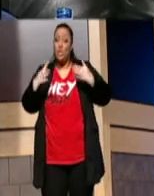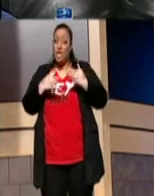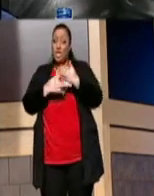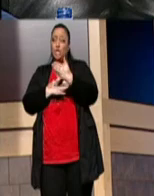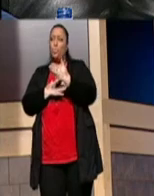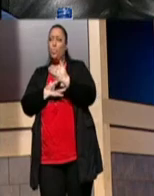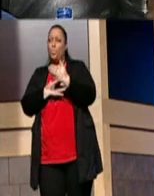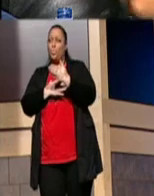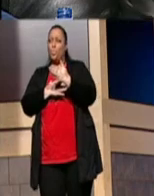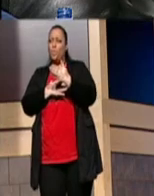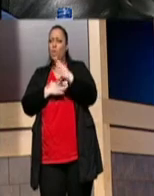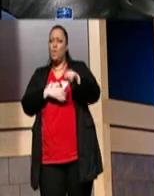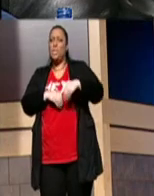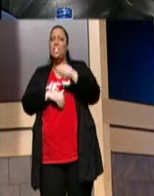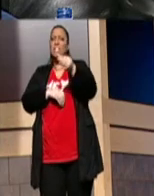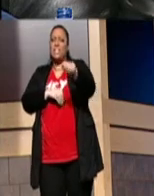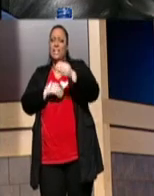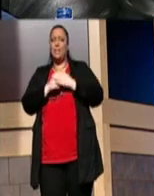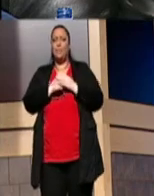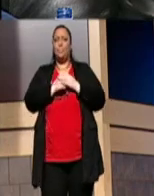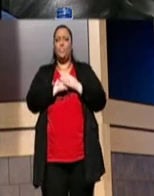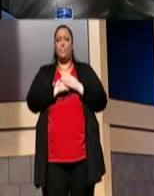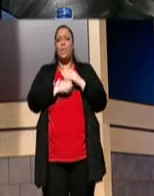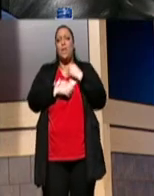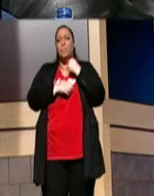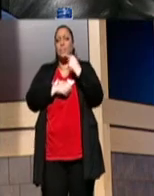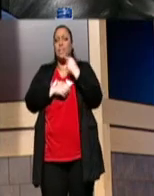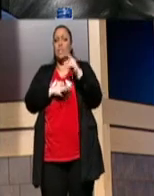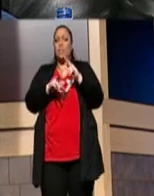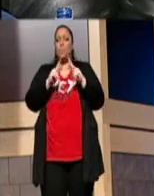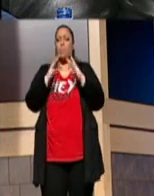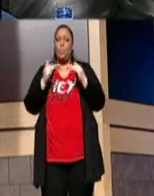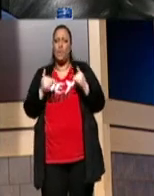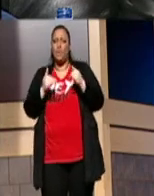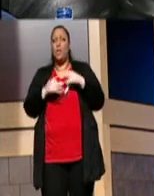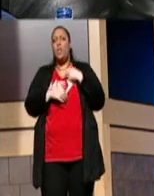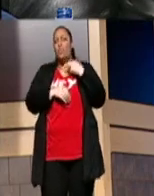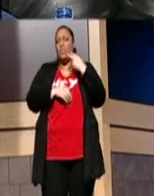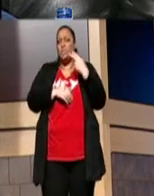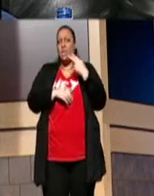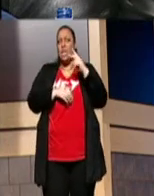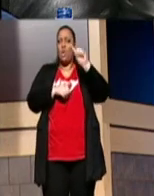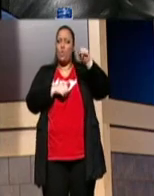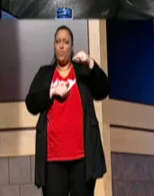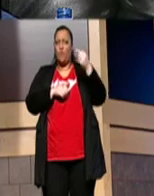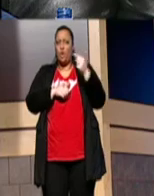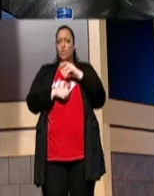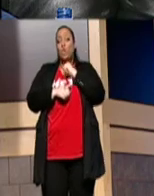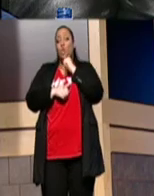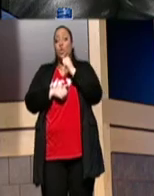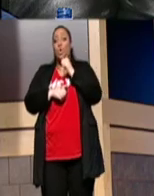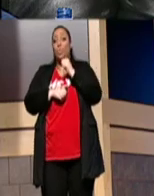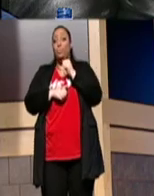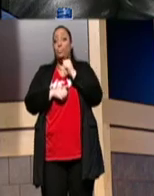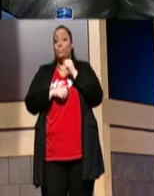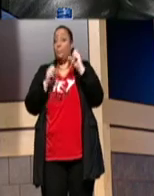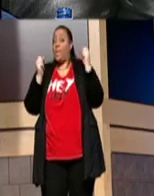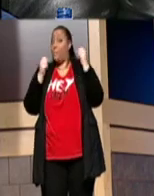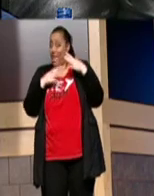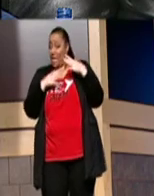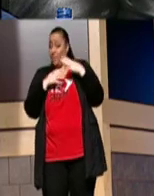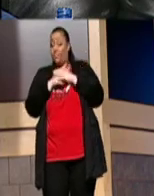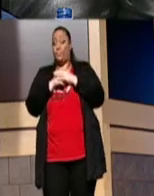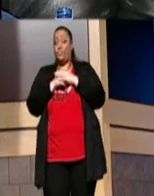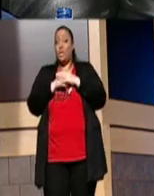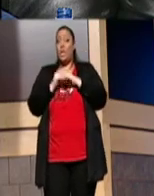seed. So I'm saying to anybody right now, if you're getting laid off, first, don't panic. The